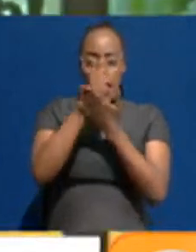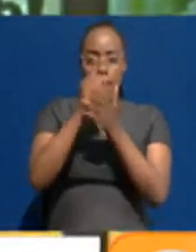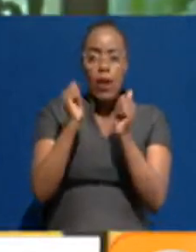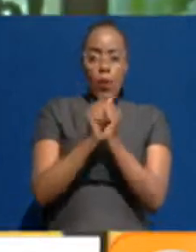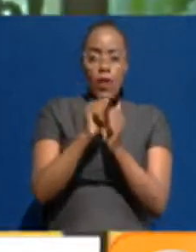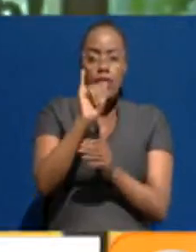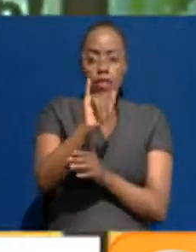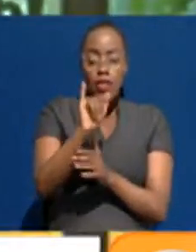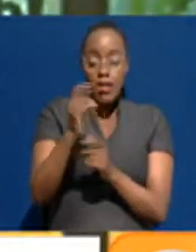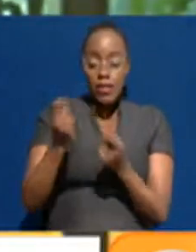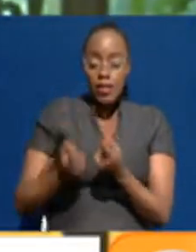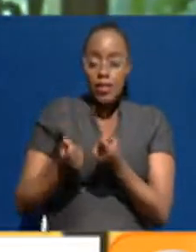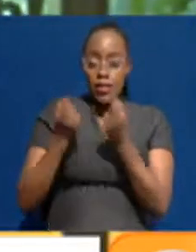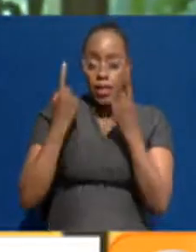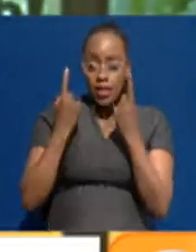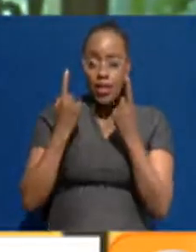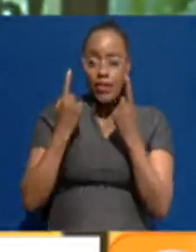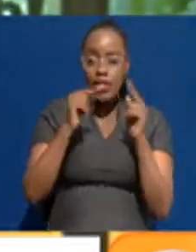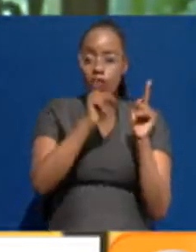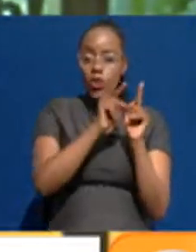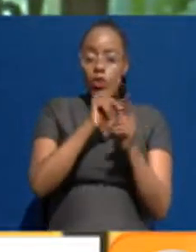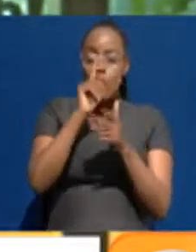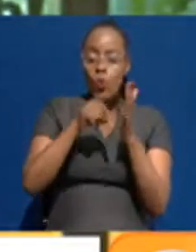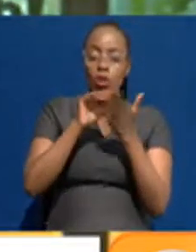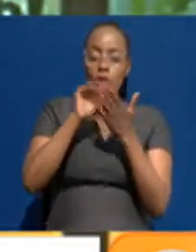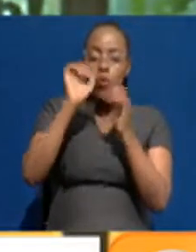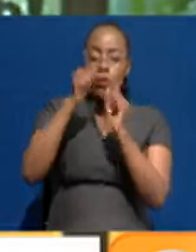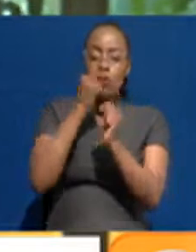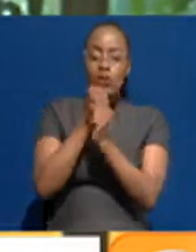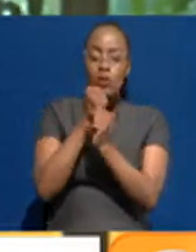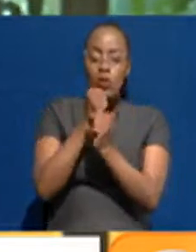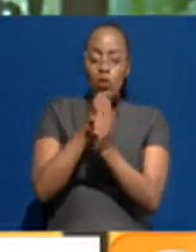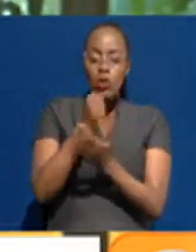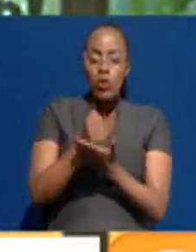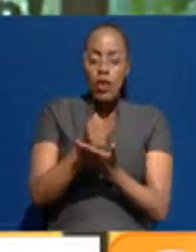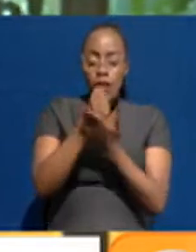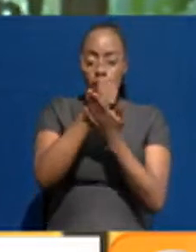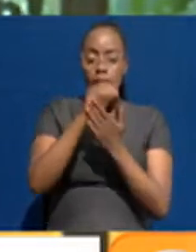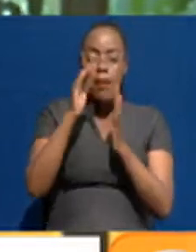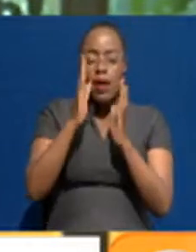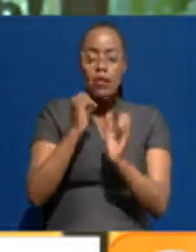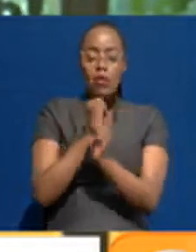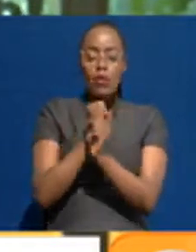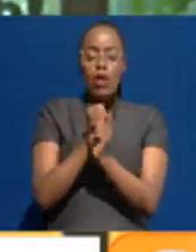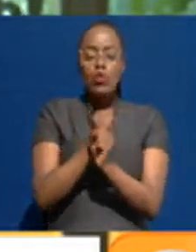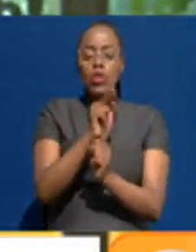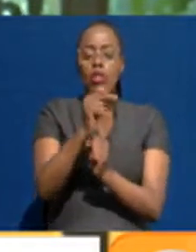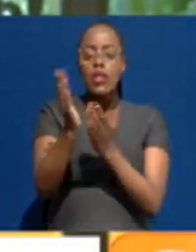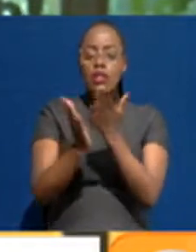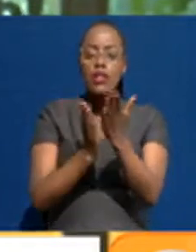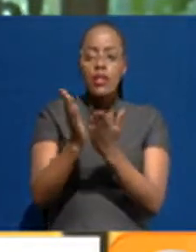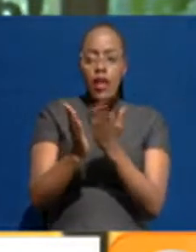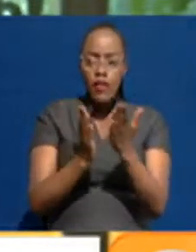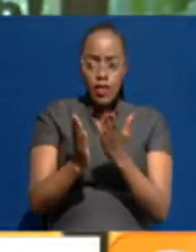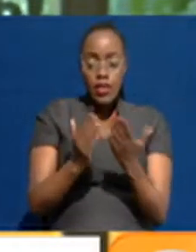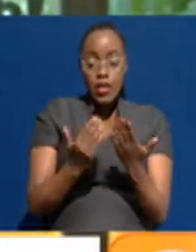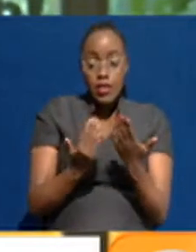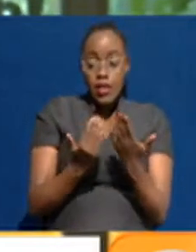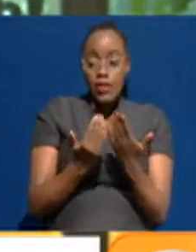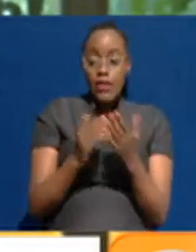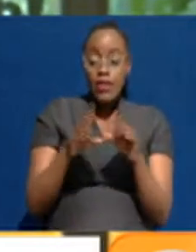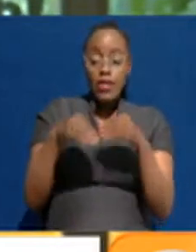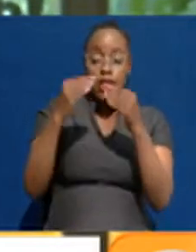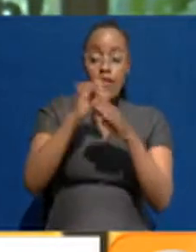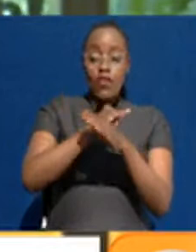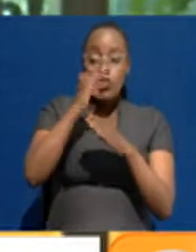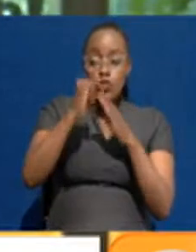clear understanding of that. But what more can be done to enable customers uptake more of these services that you provide from insurance